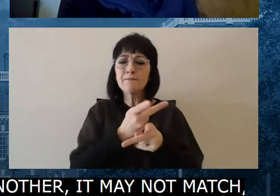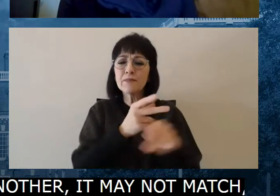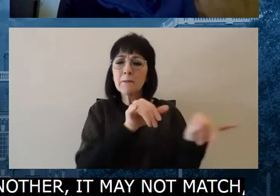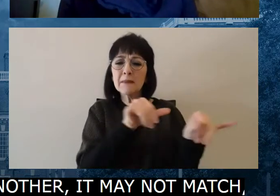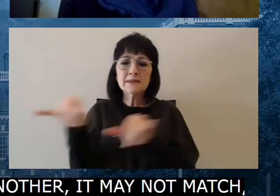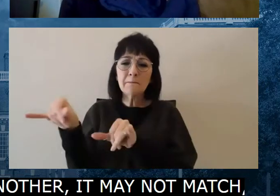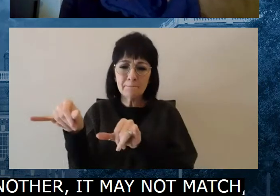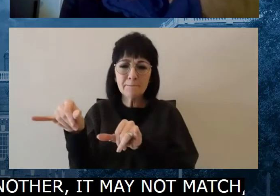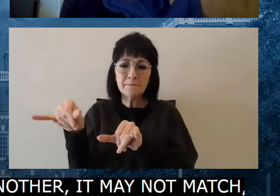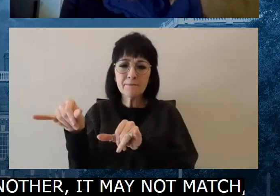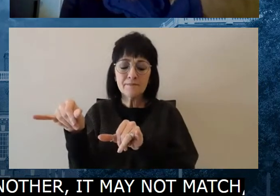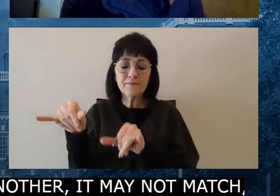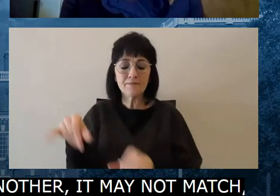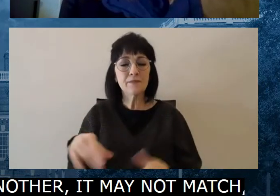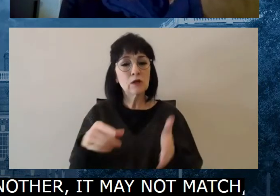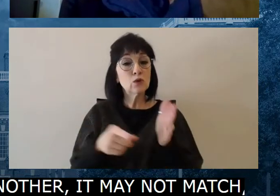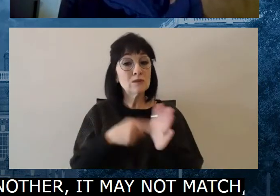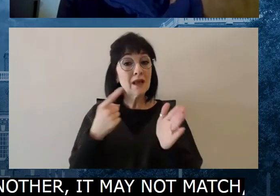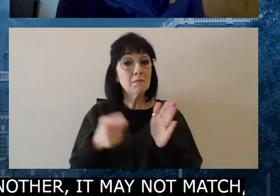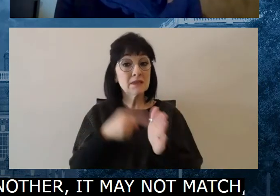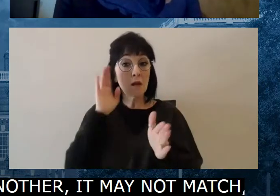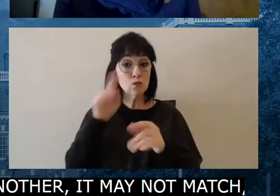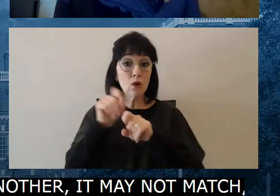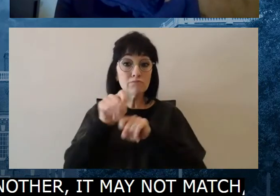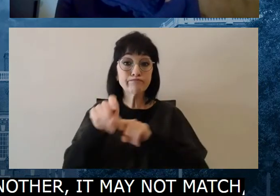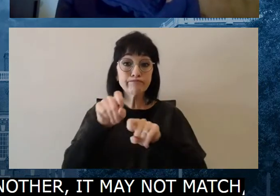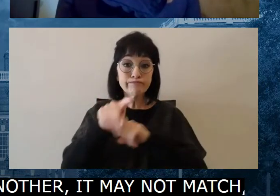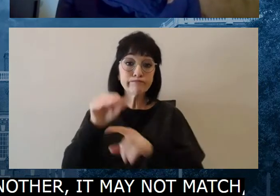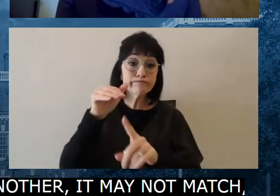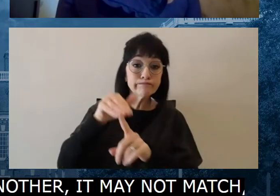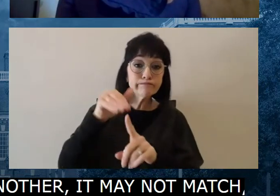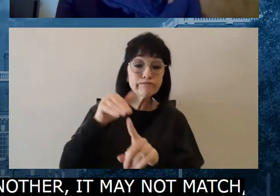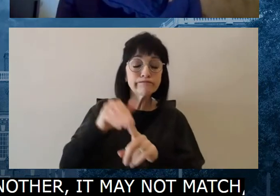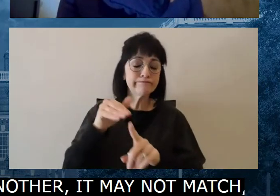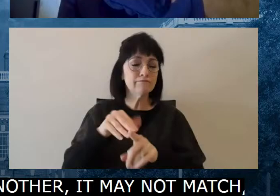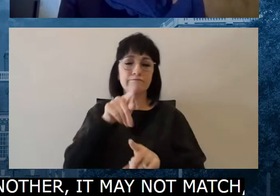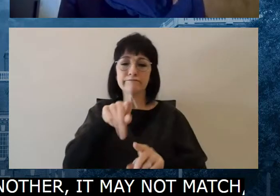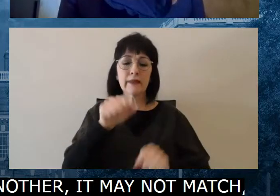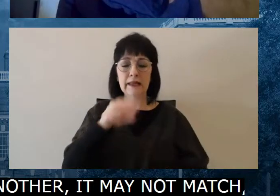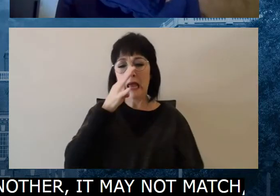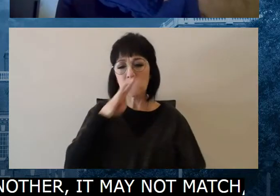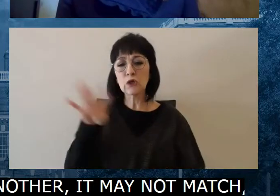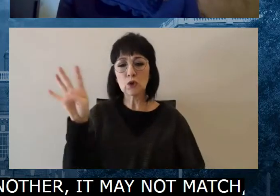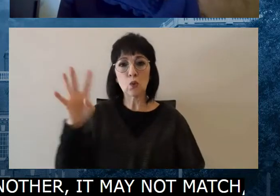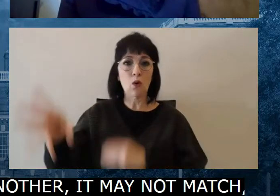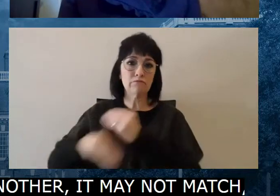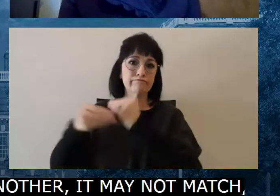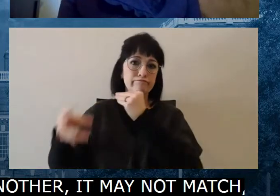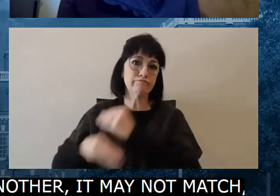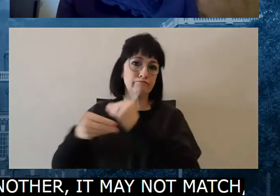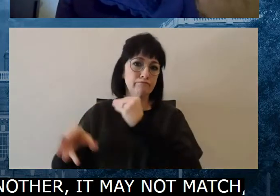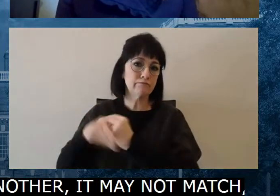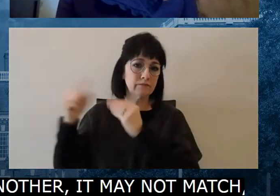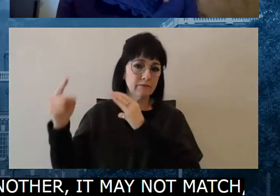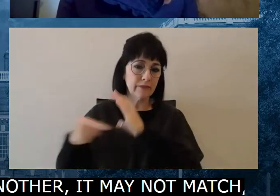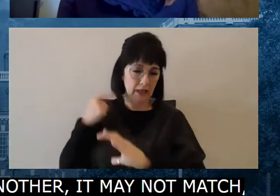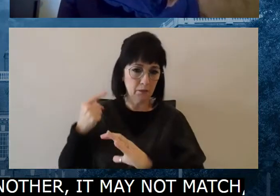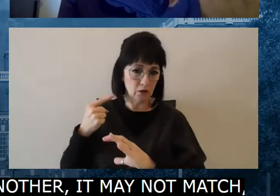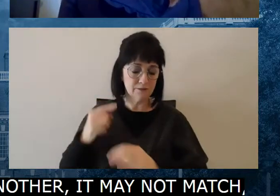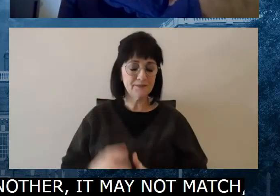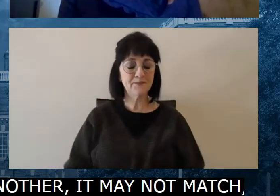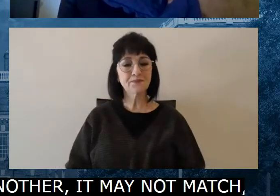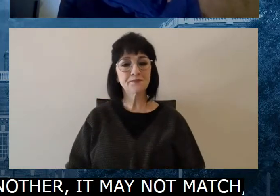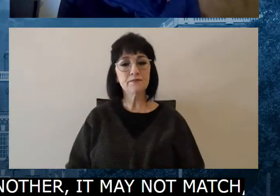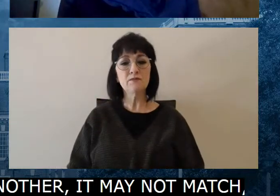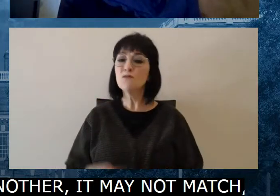ahead and ignore those updates. But along with our equity efforts, which I'm going to talk about in a minute,